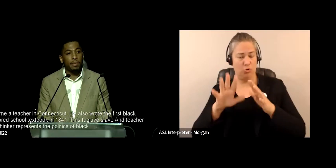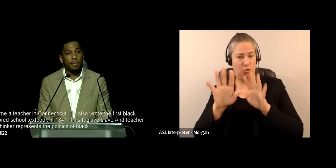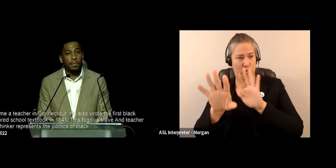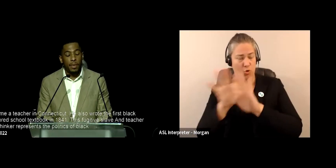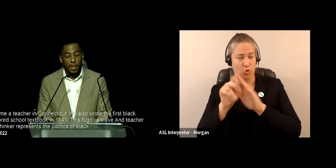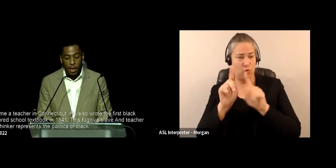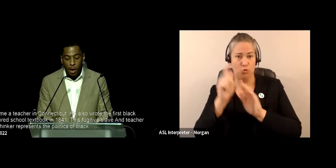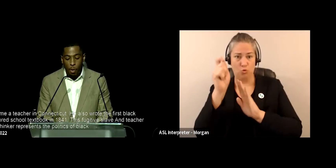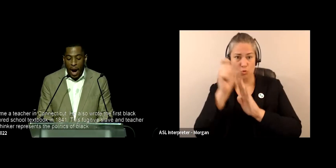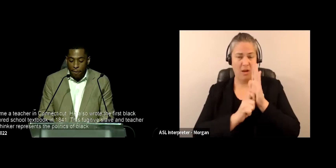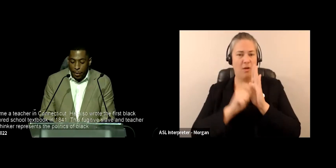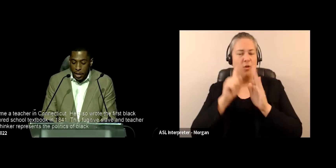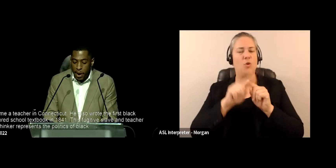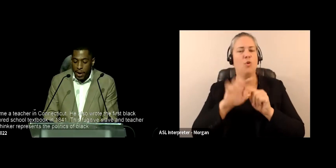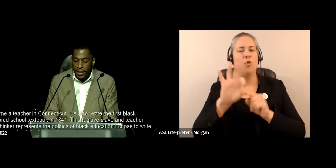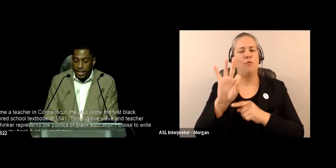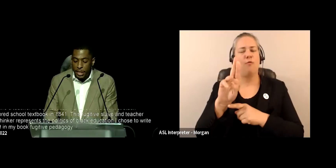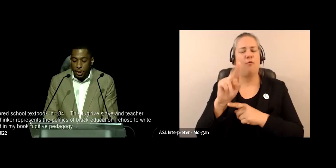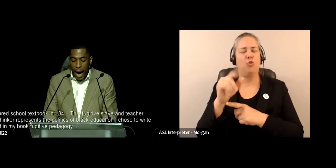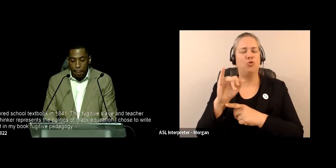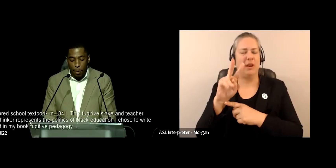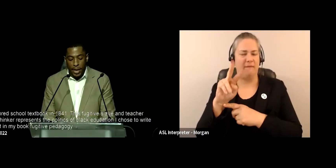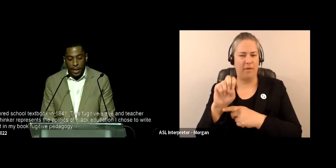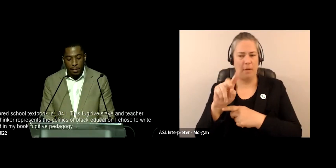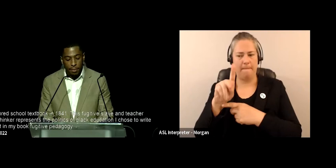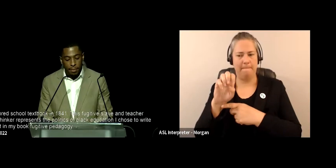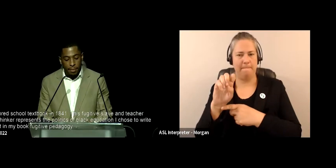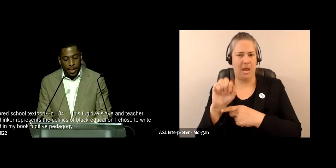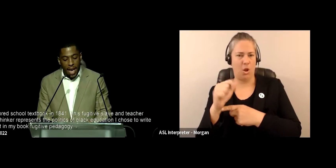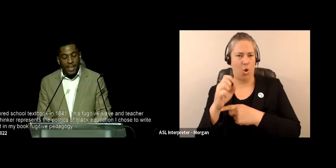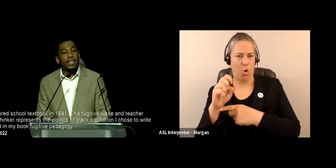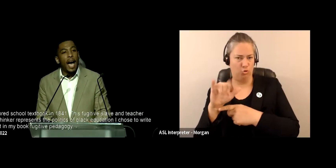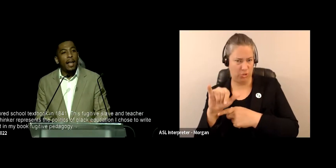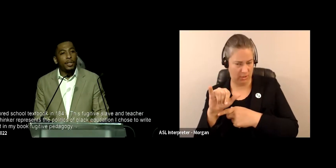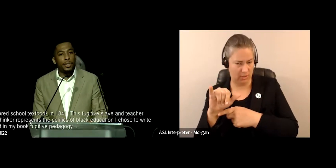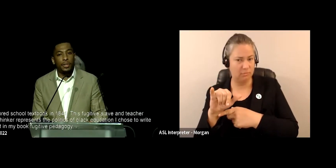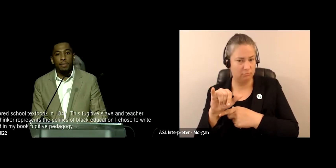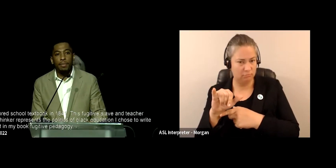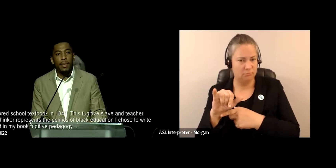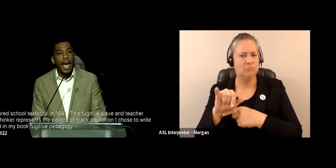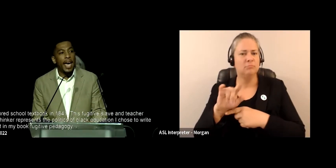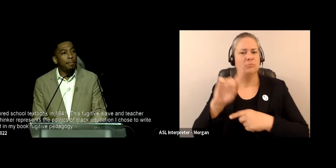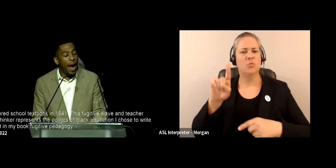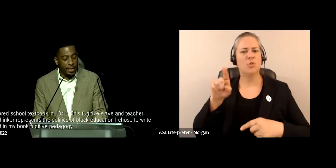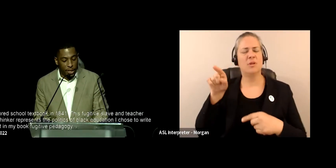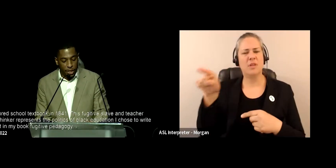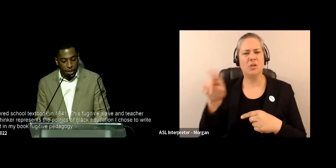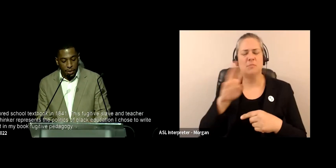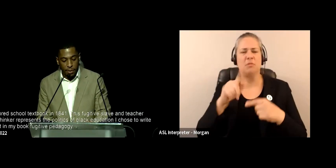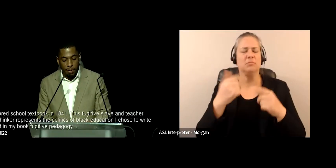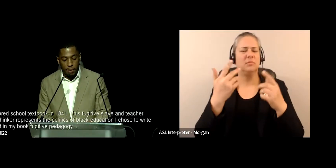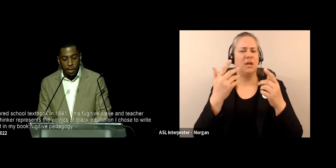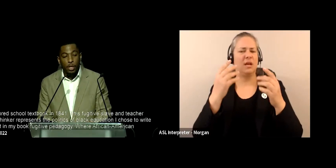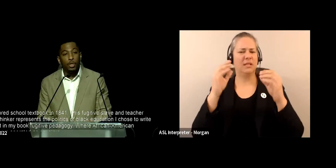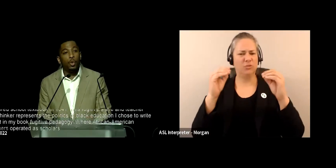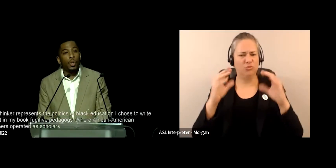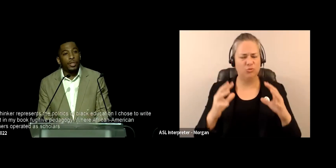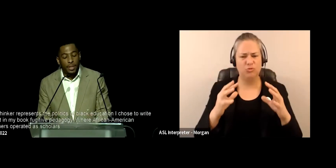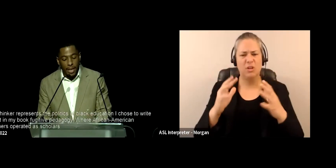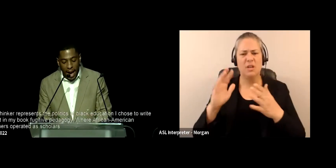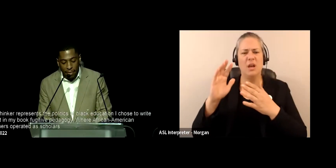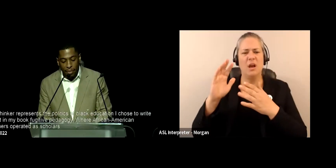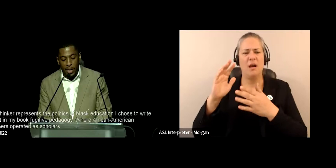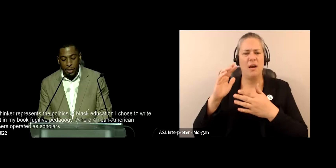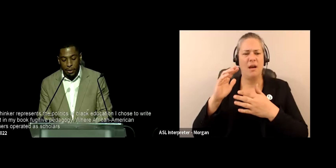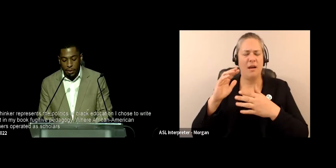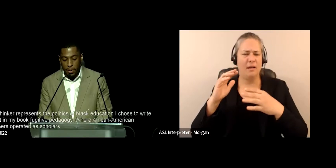Pedagogy, where African American teachers operated as scholars and practitioners,